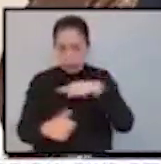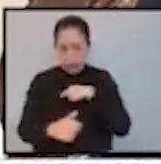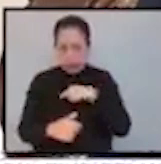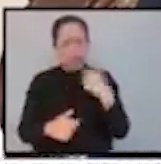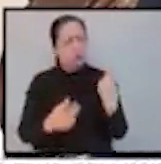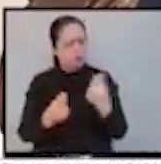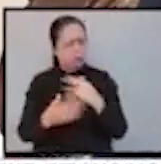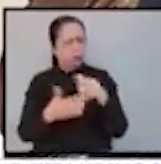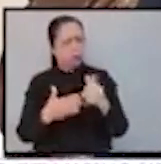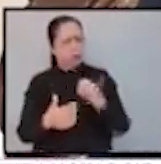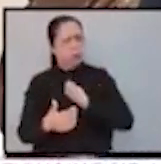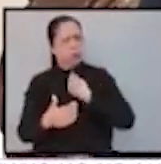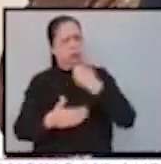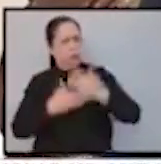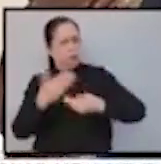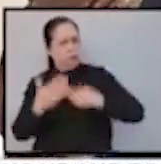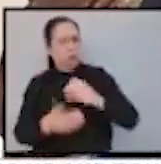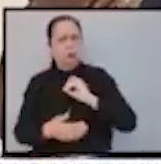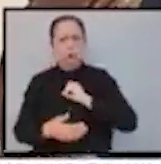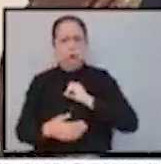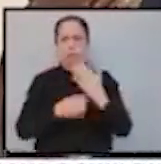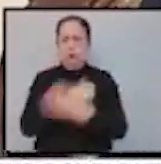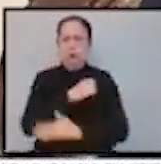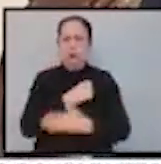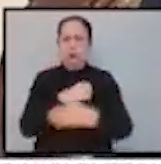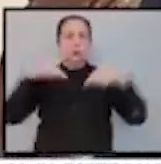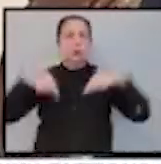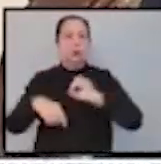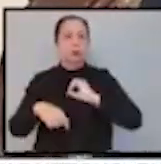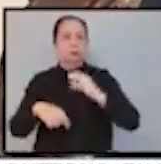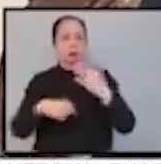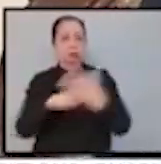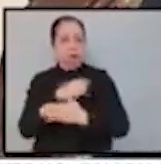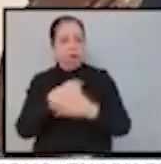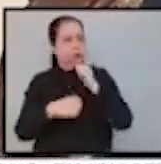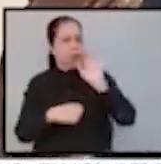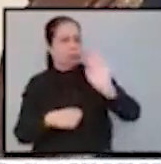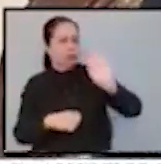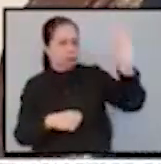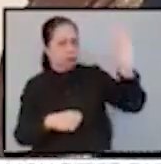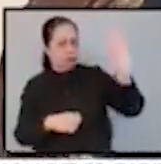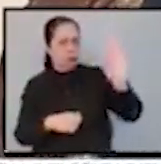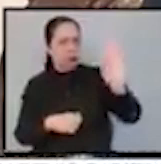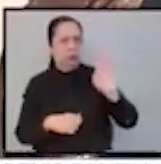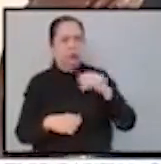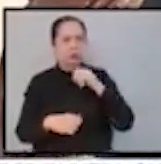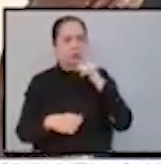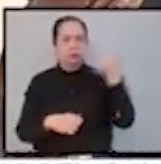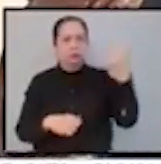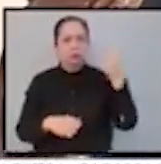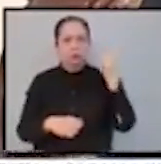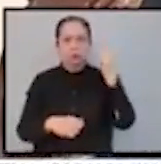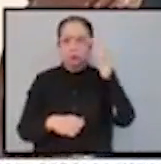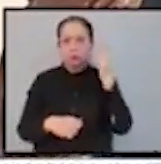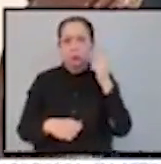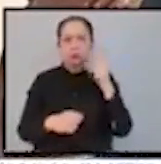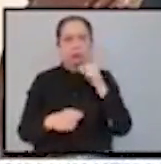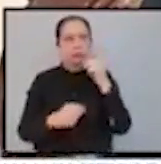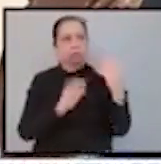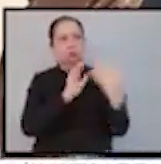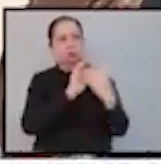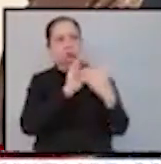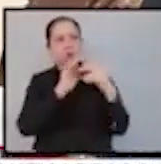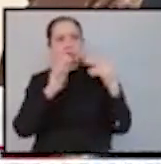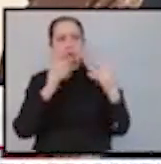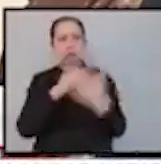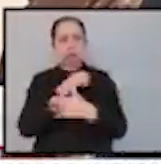own pace in our own country. This is our country, not their country. Not Khan's country, not the prosecutor's country. So we do